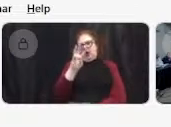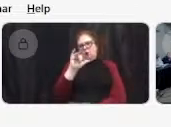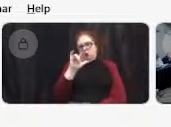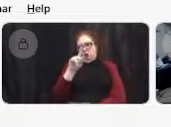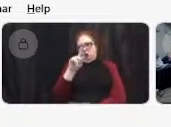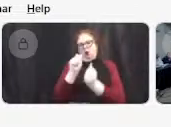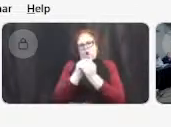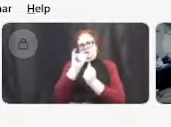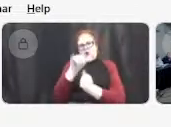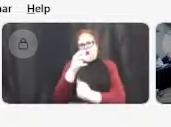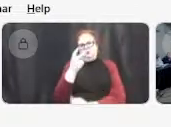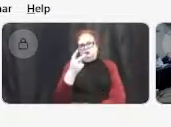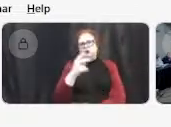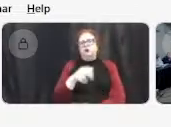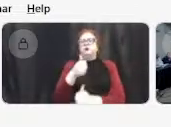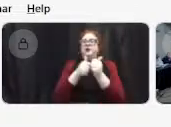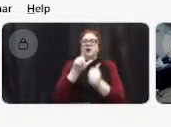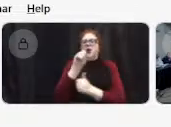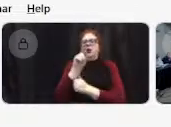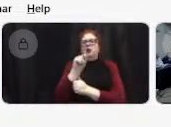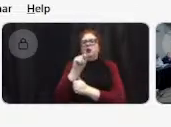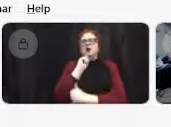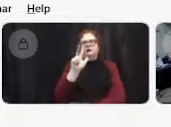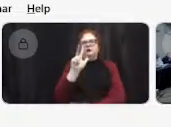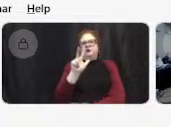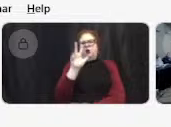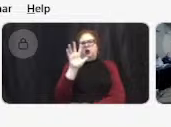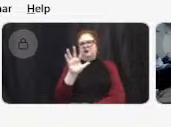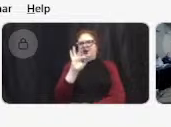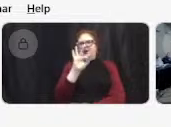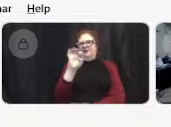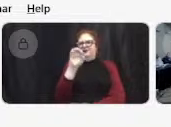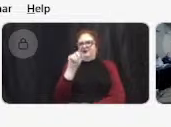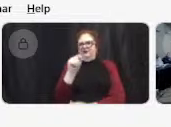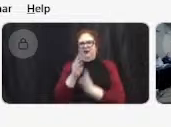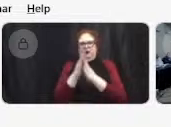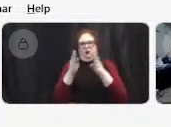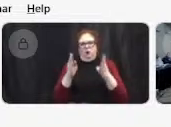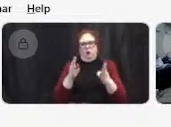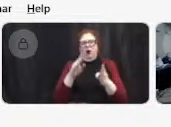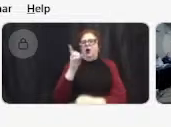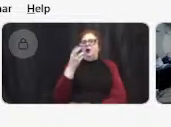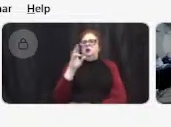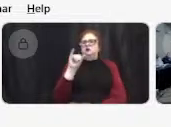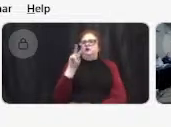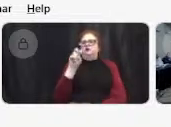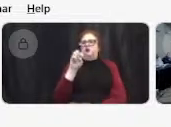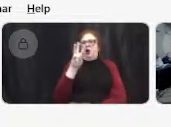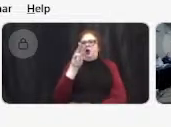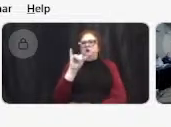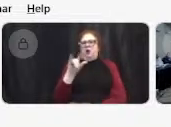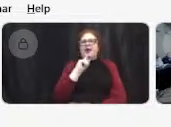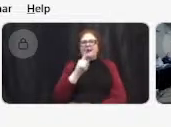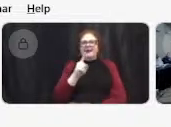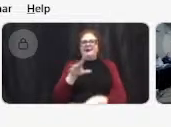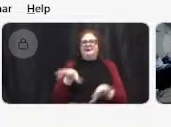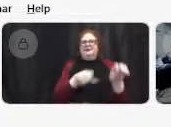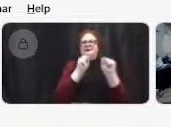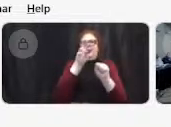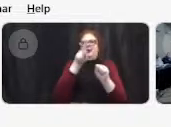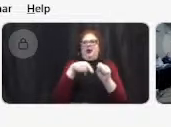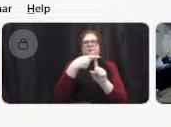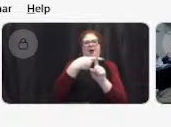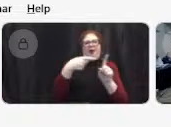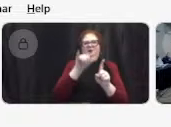The lots are 35 feet wide, and so the driveways are taking up roughly half of the lot, and so they're trying to pour all the concrete together. When they